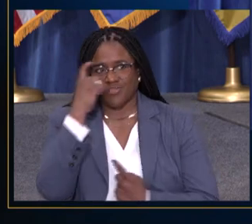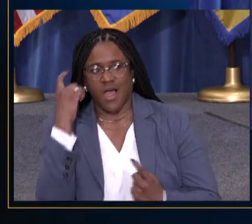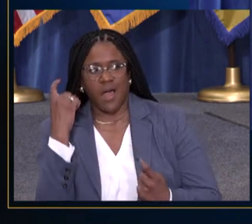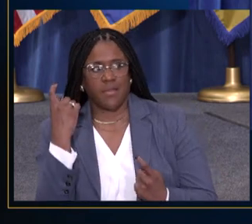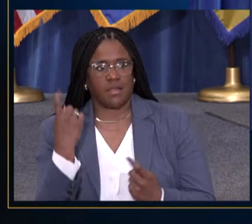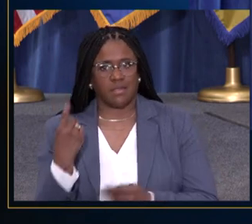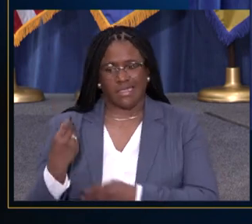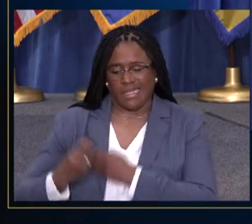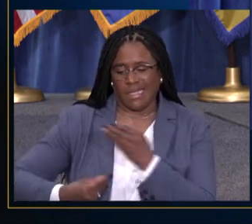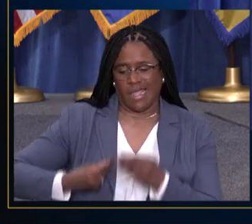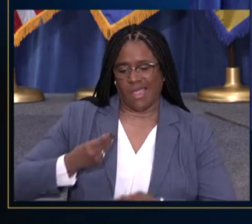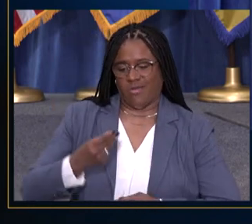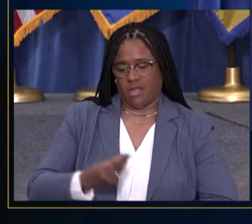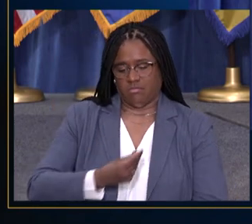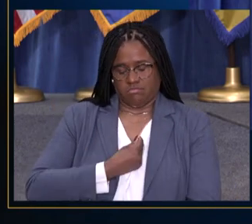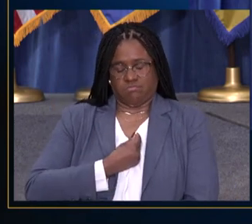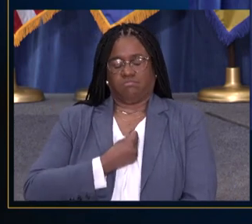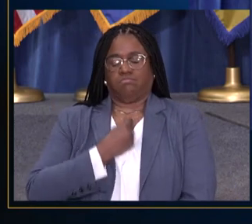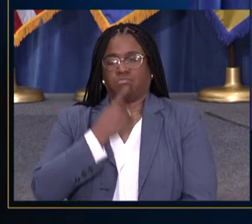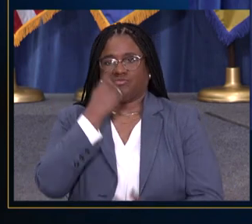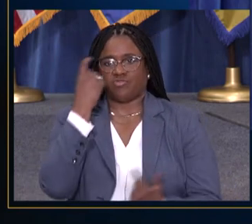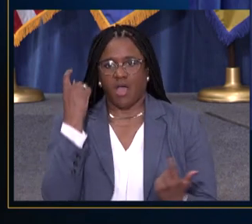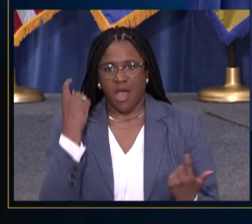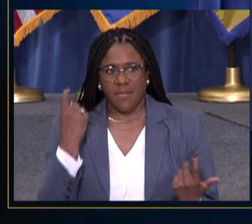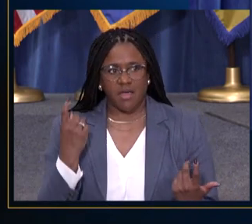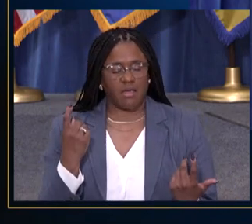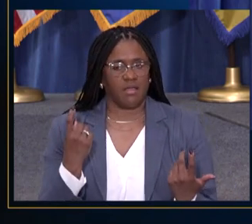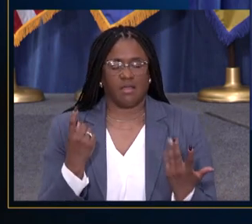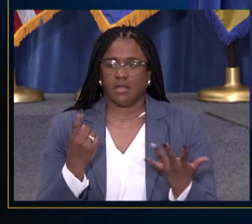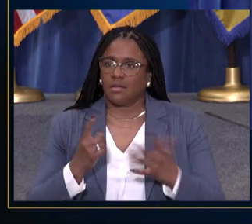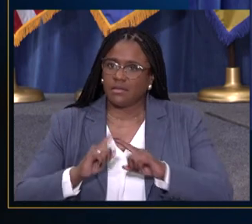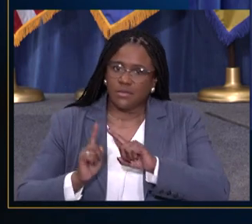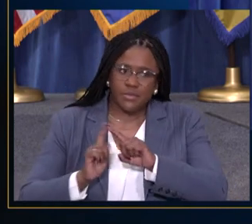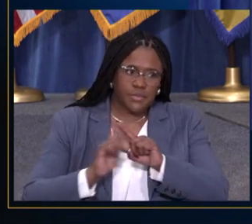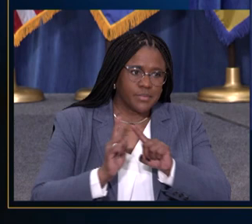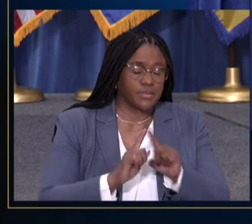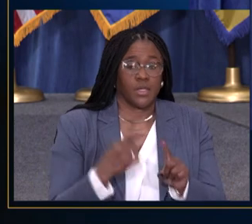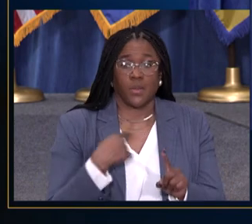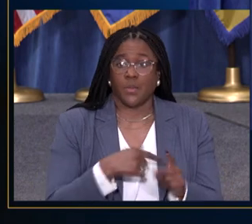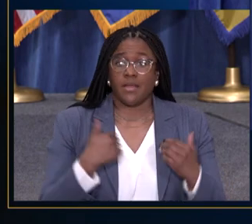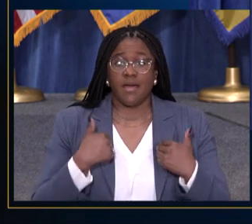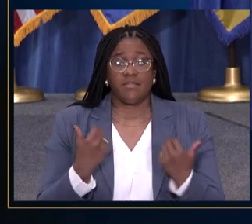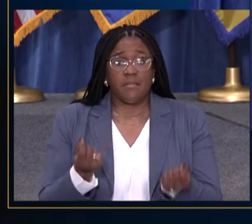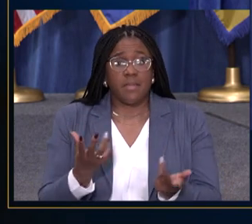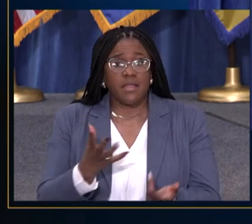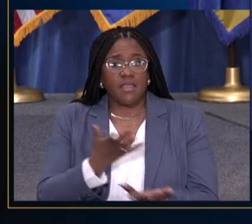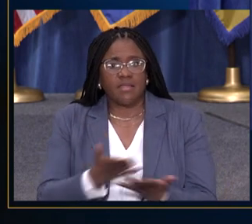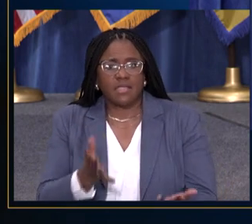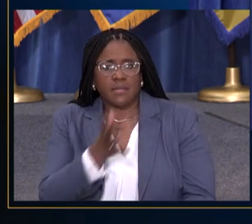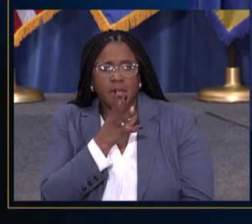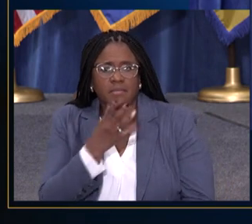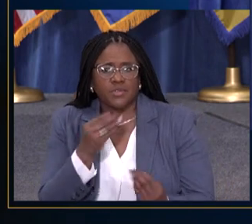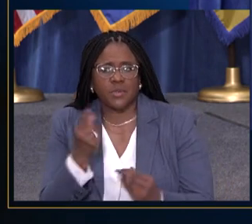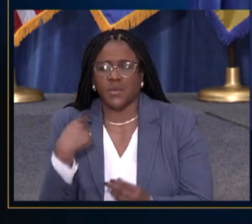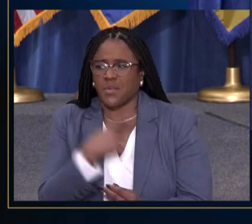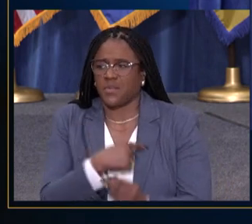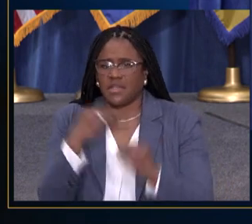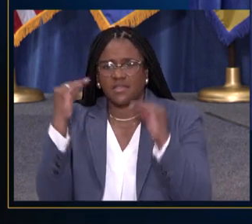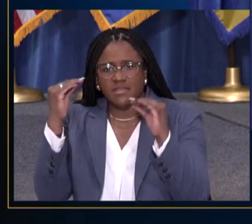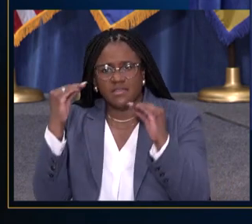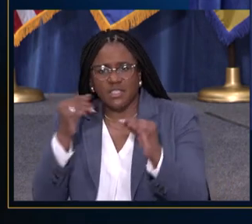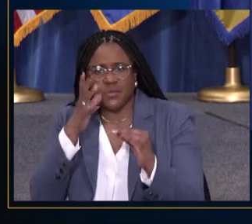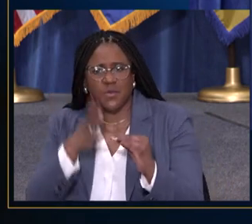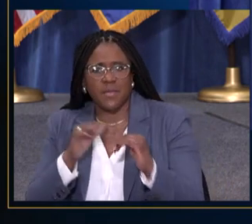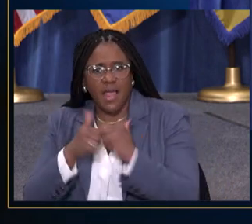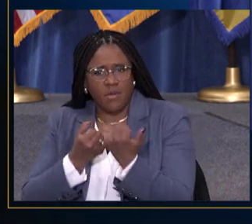trauma. And we know there are barriers. I know one of the things we do on the Moms Tour is we teach our women how to advocate